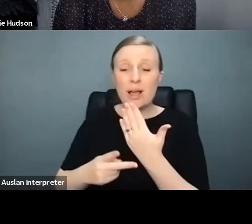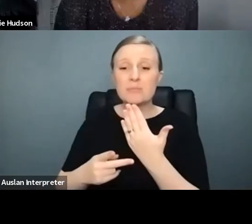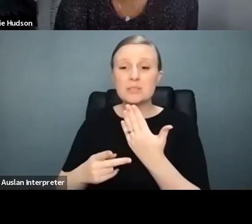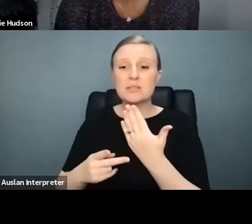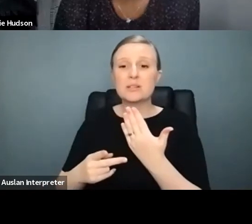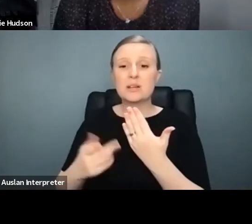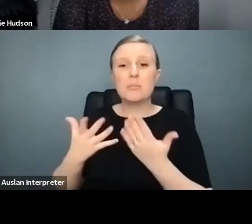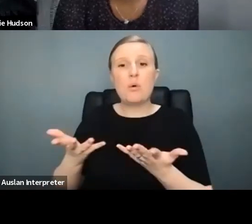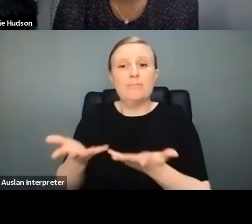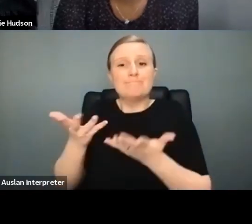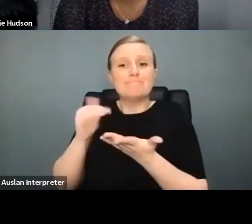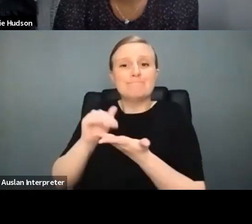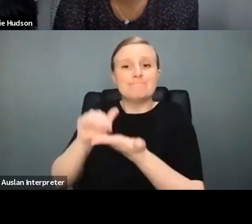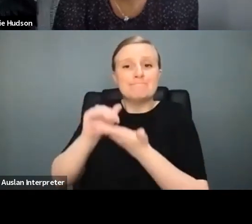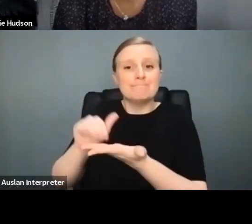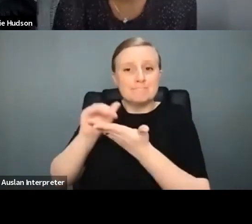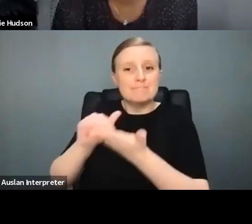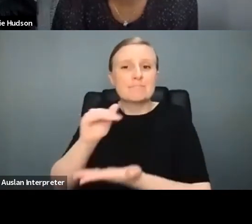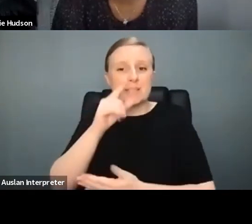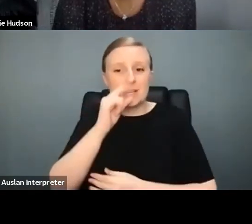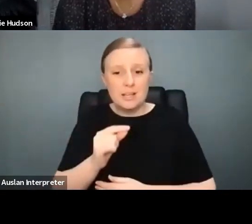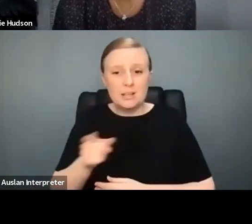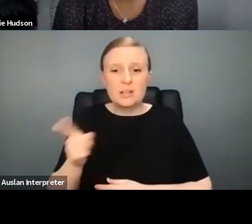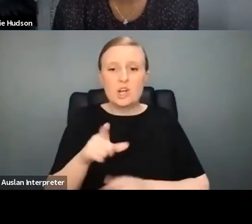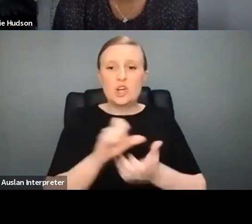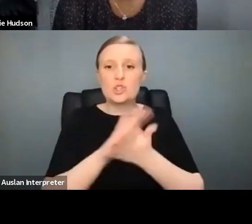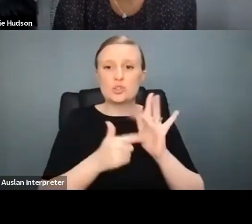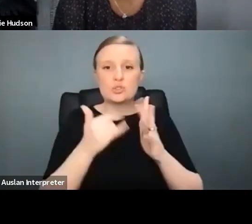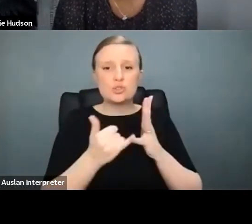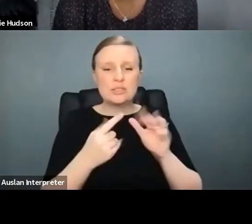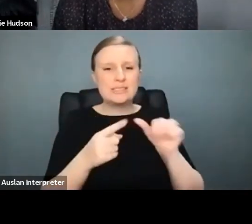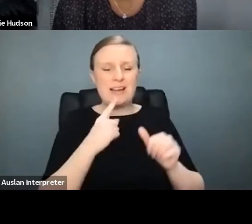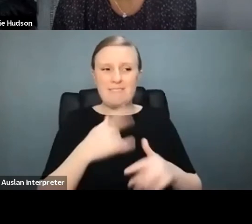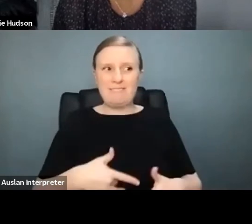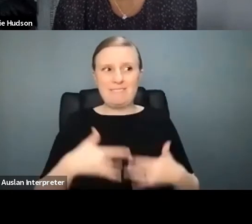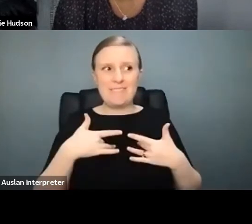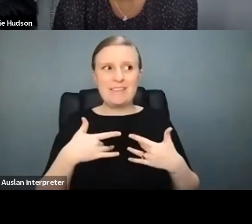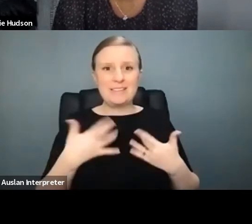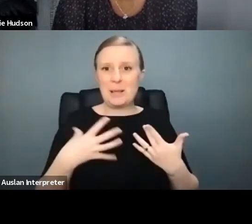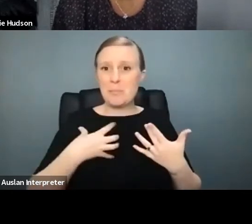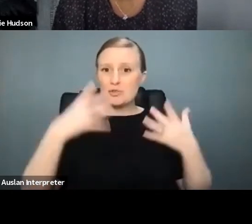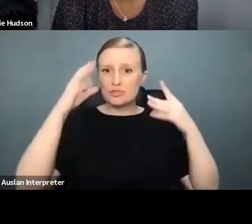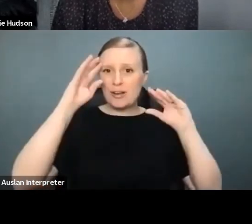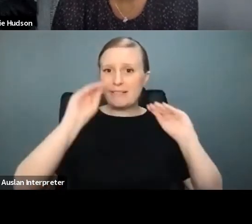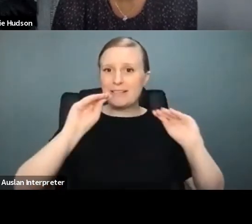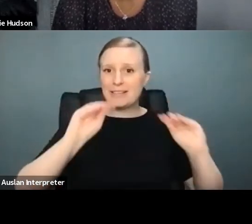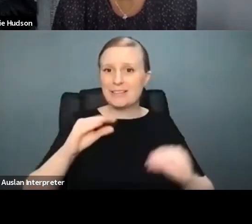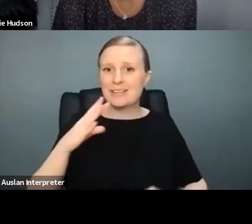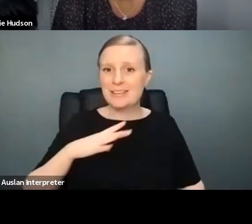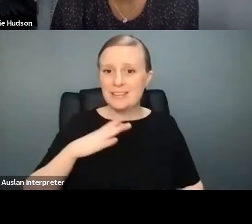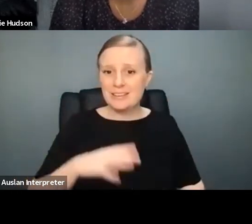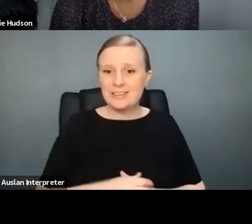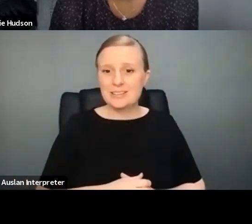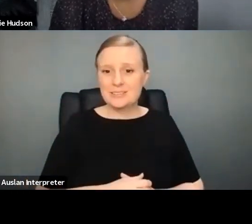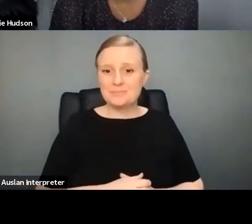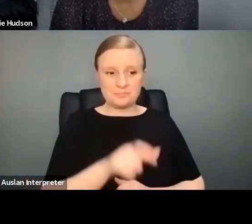like there's a bit of a training gap potentially, you know, around how, you know, how do you engage with